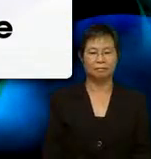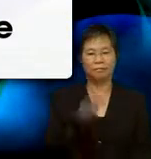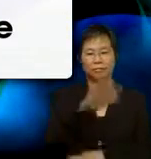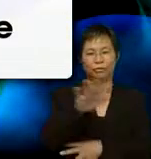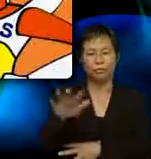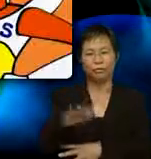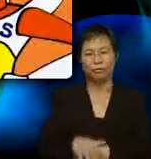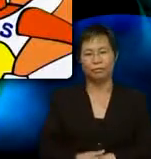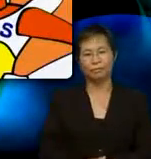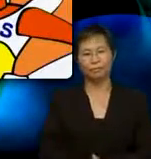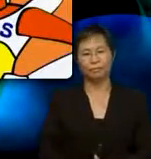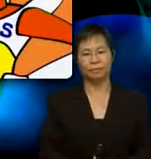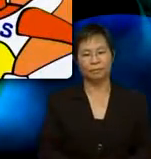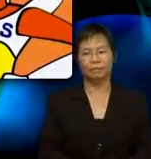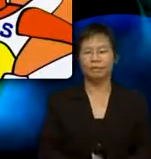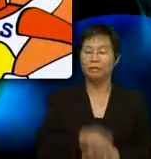55.